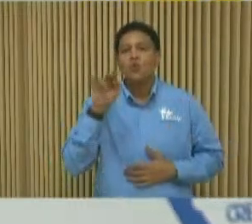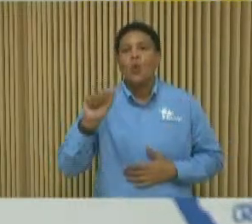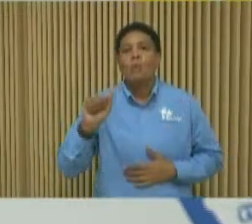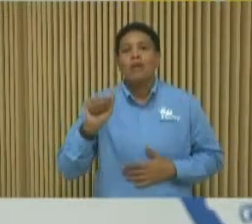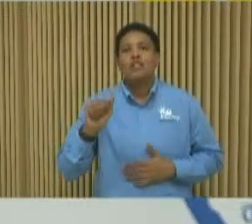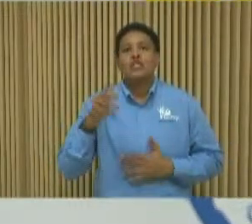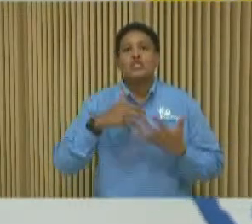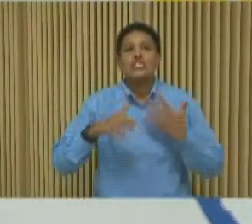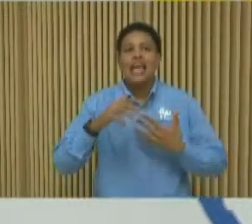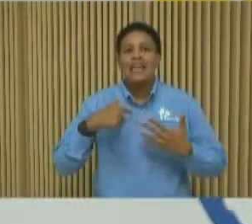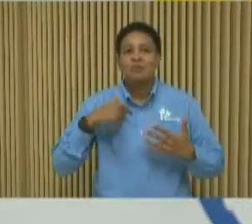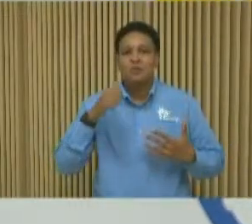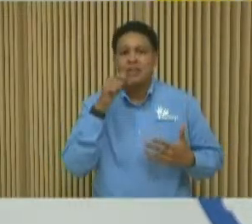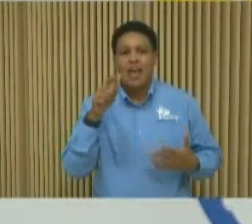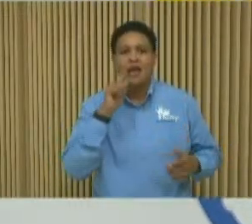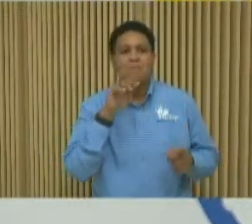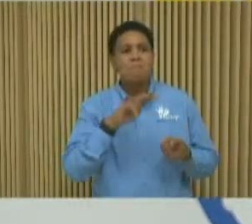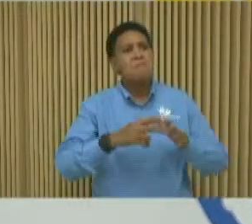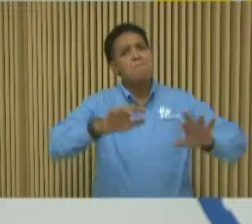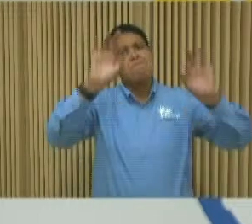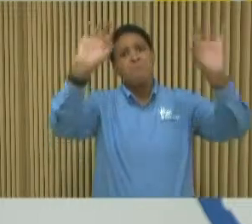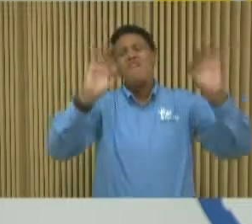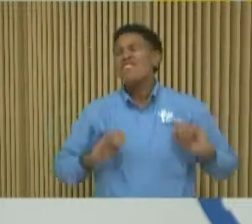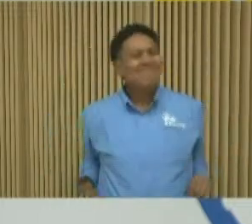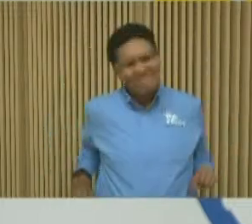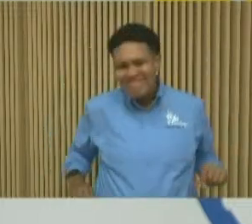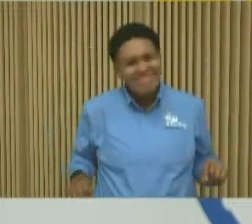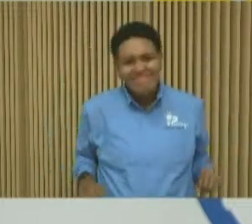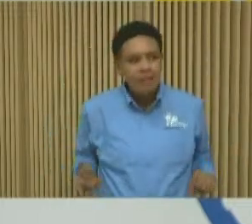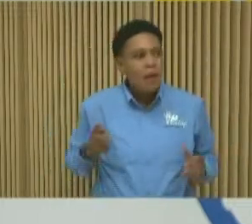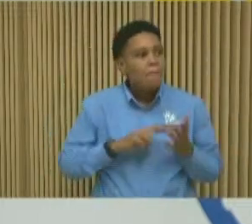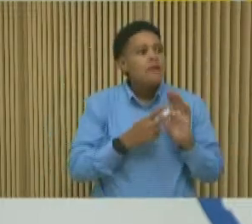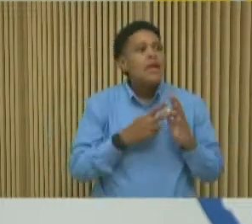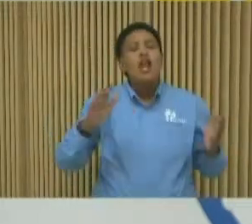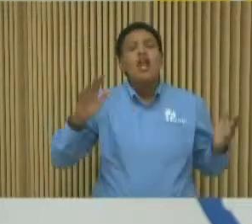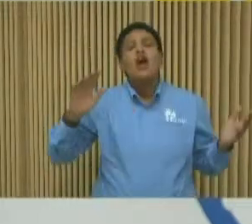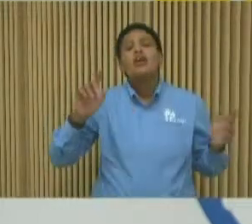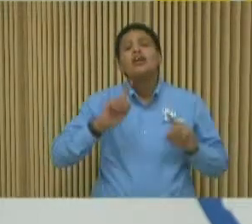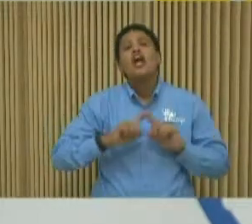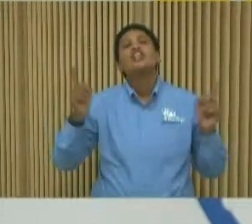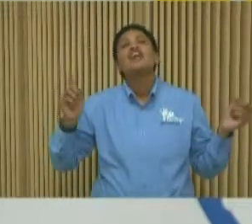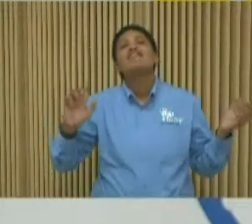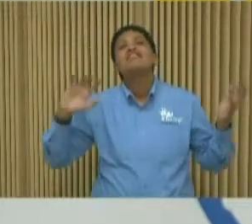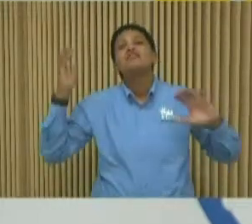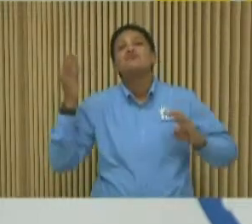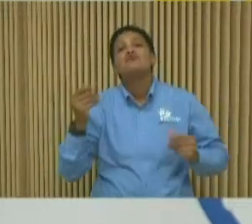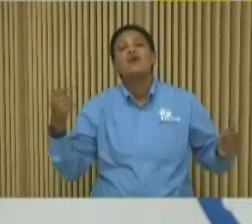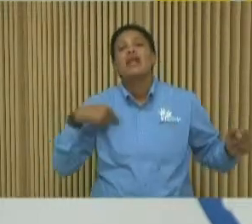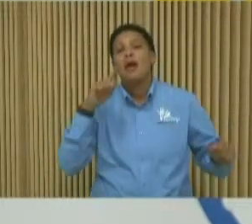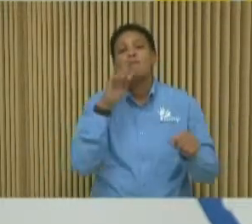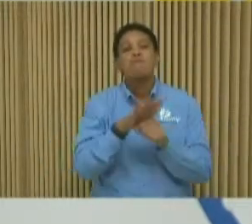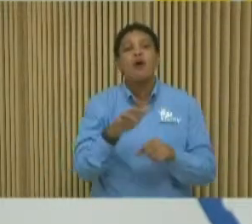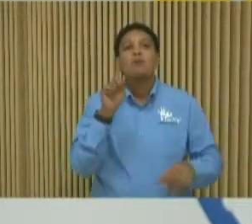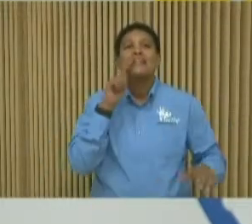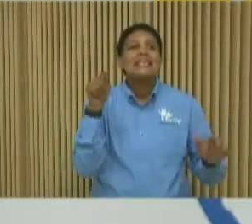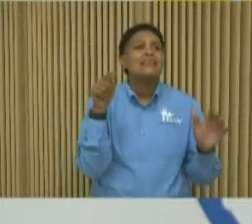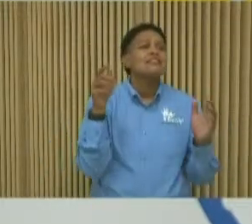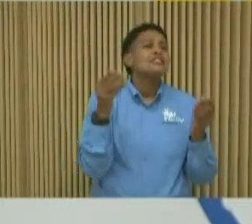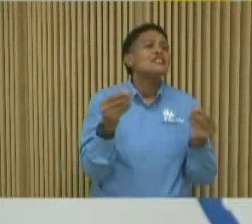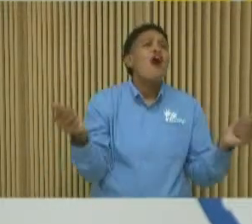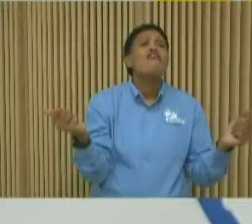that alternative dispute resolutions will kill or take away all the ill wills and the evil and the woes of the